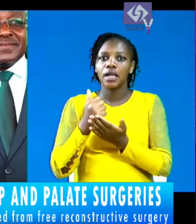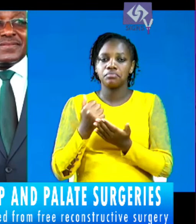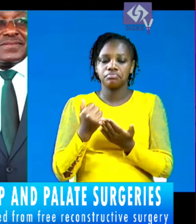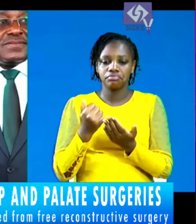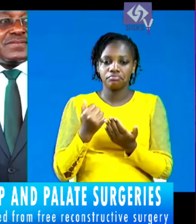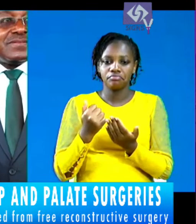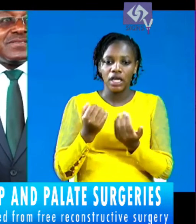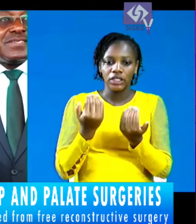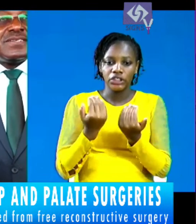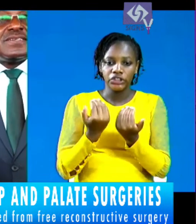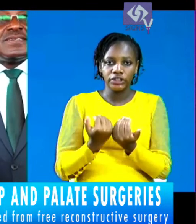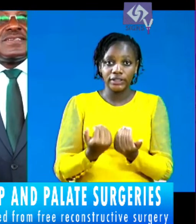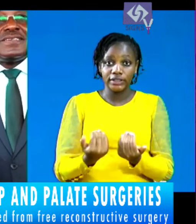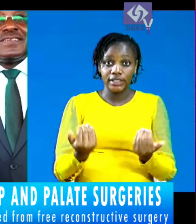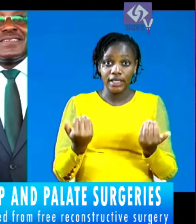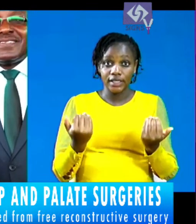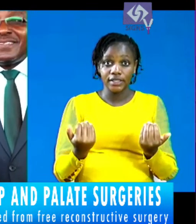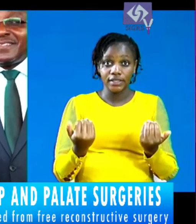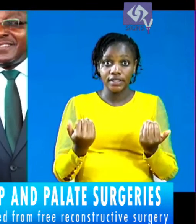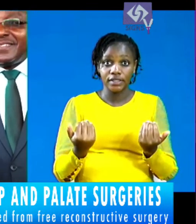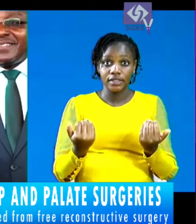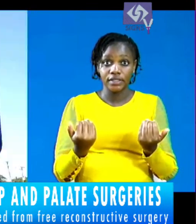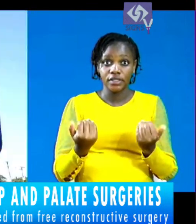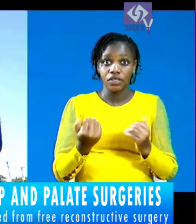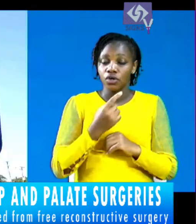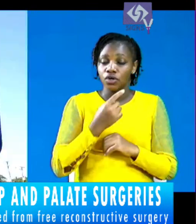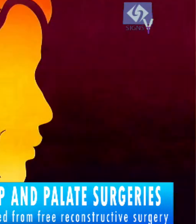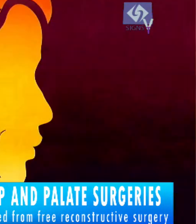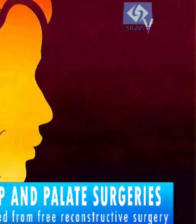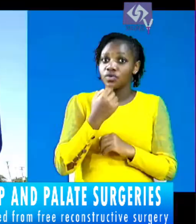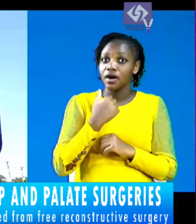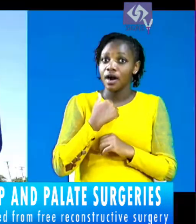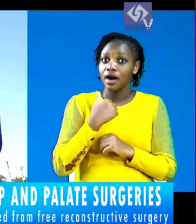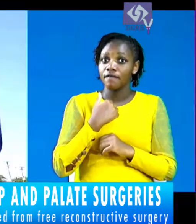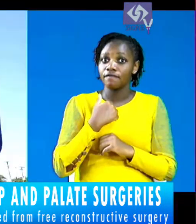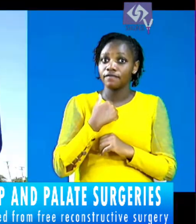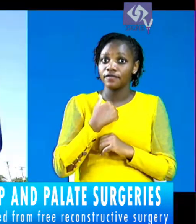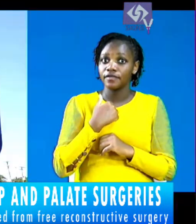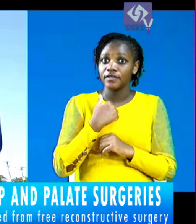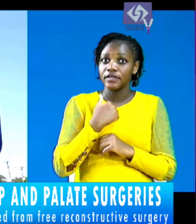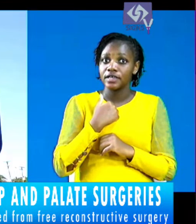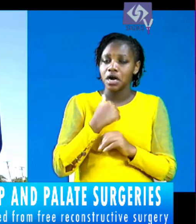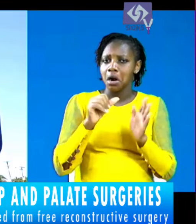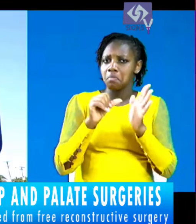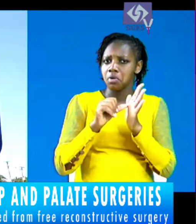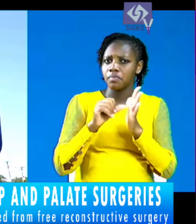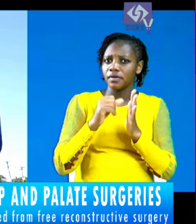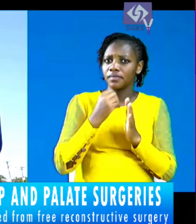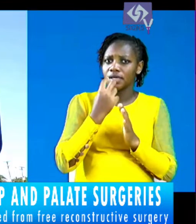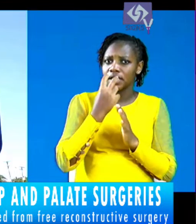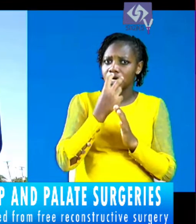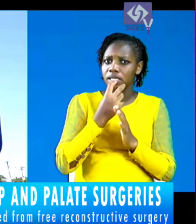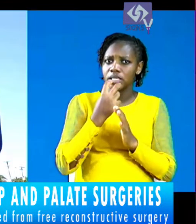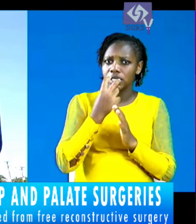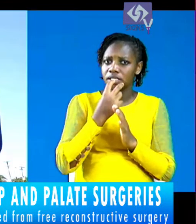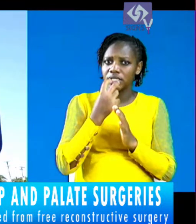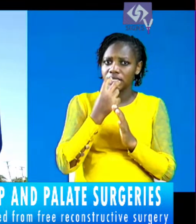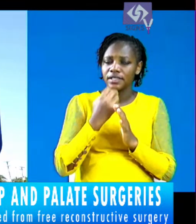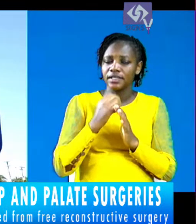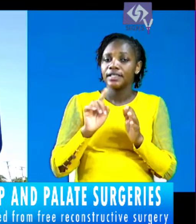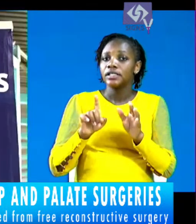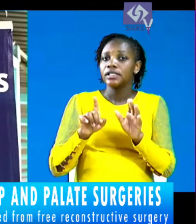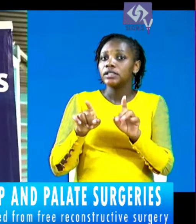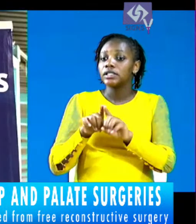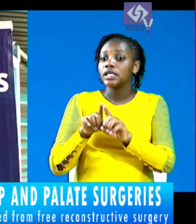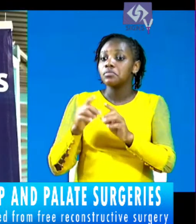mwanya katika midomo zao, yani cleft lip ama cleft palate. Tuko hapa kwa